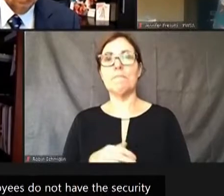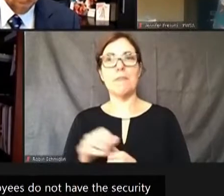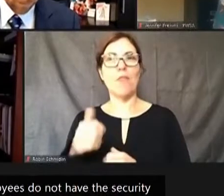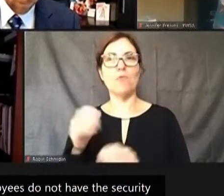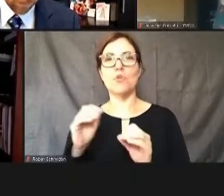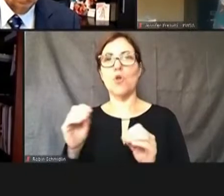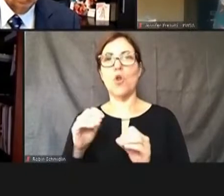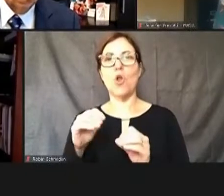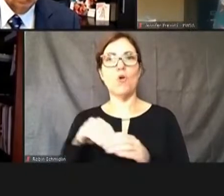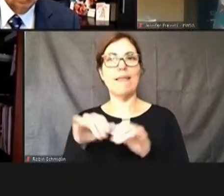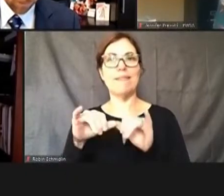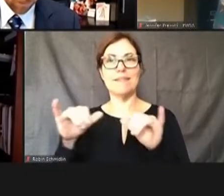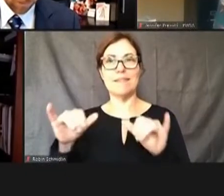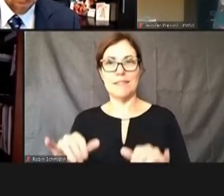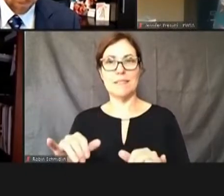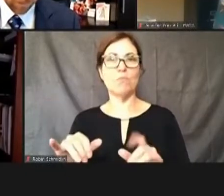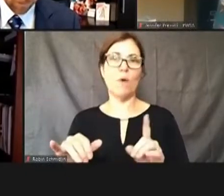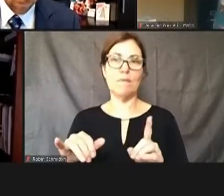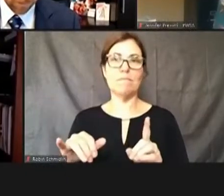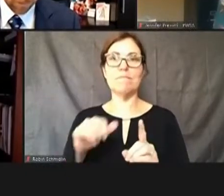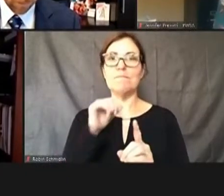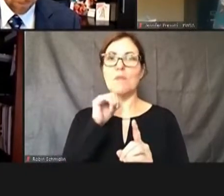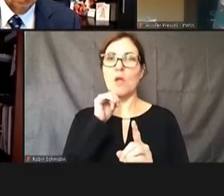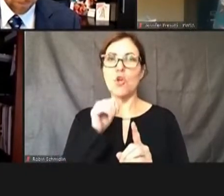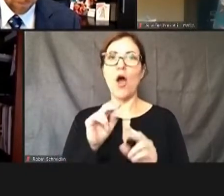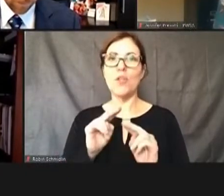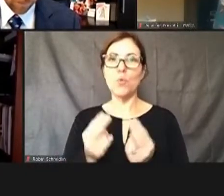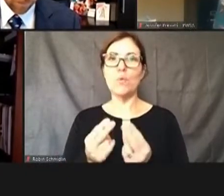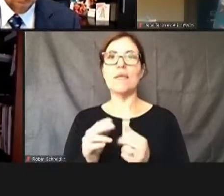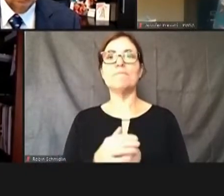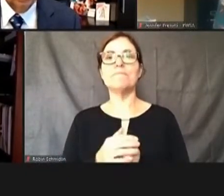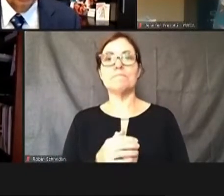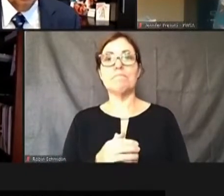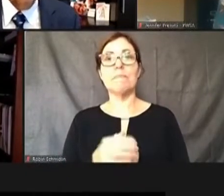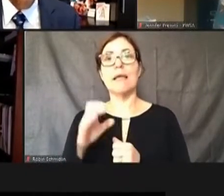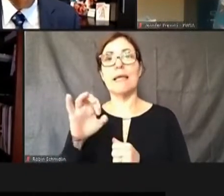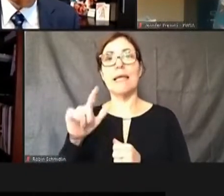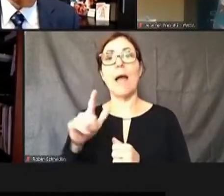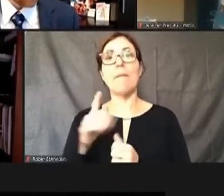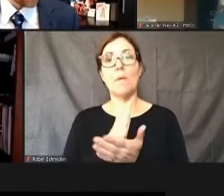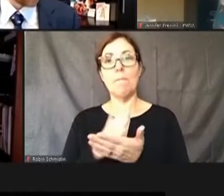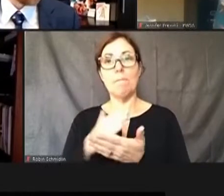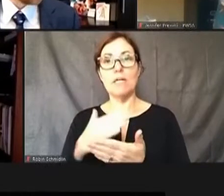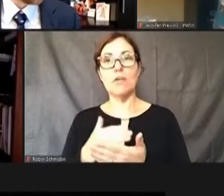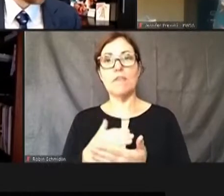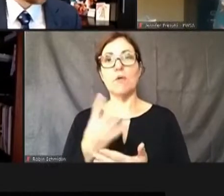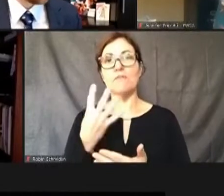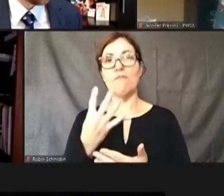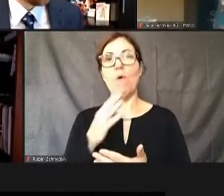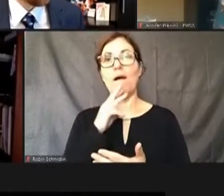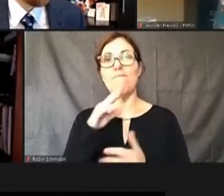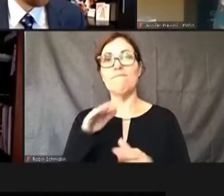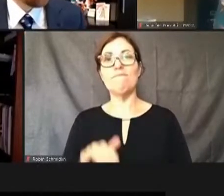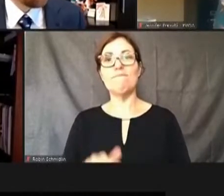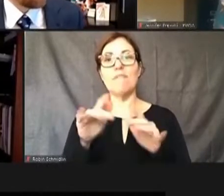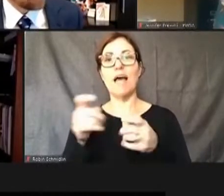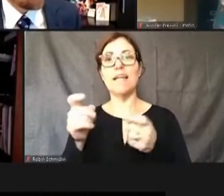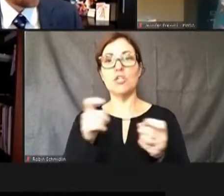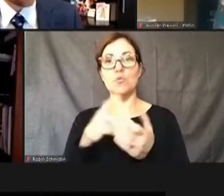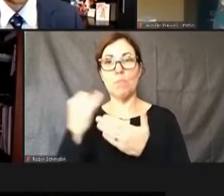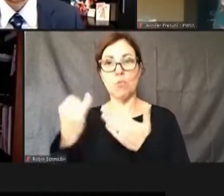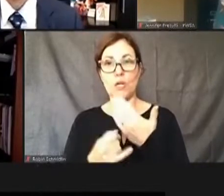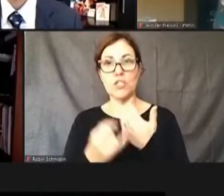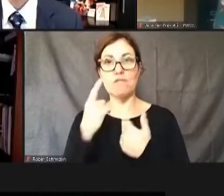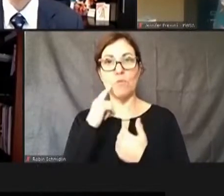at least the non-unions. In the capital budget, there are four flood control projects in 2022 capital that